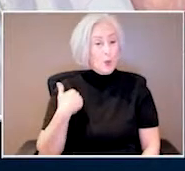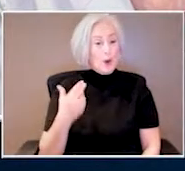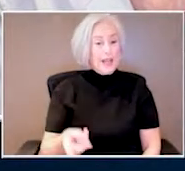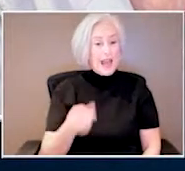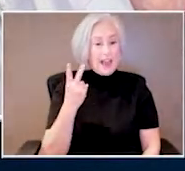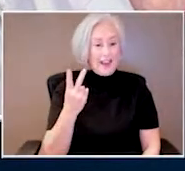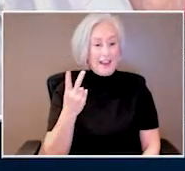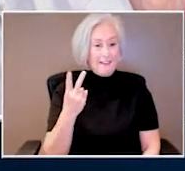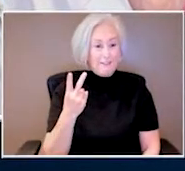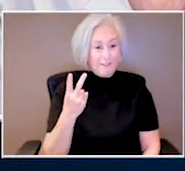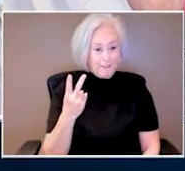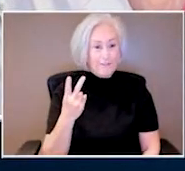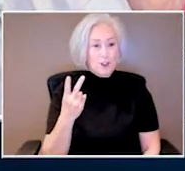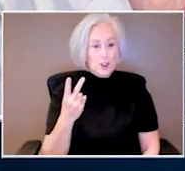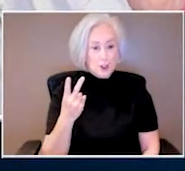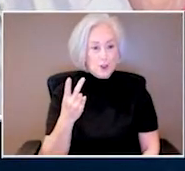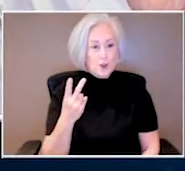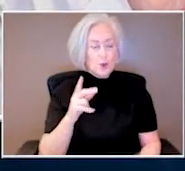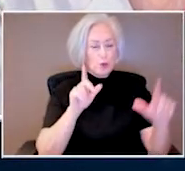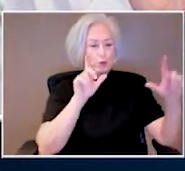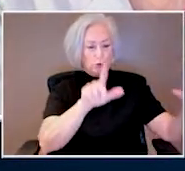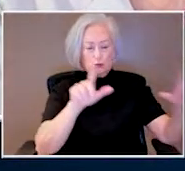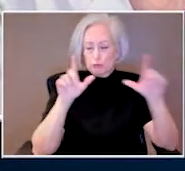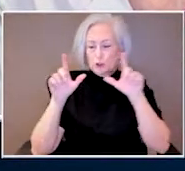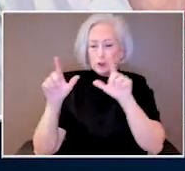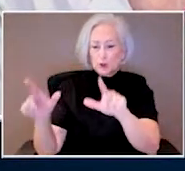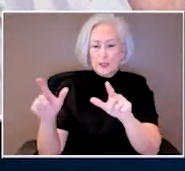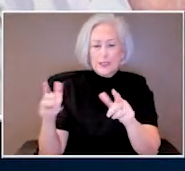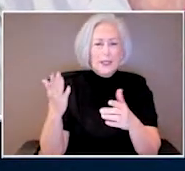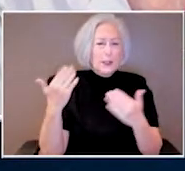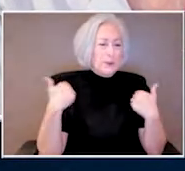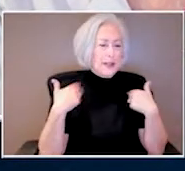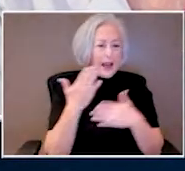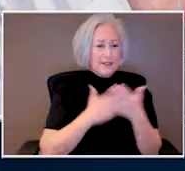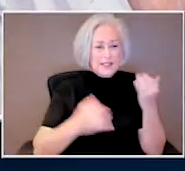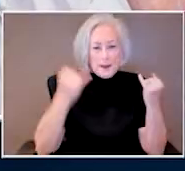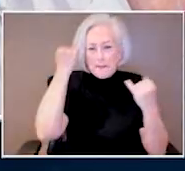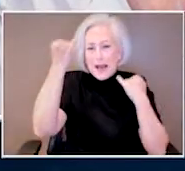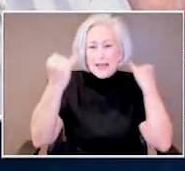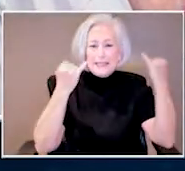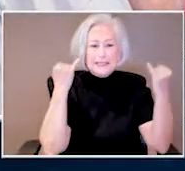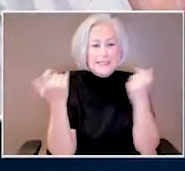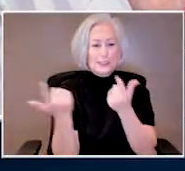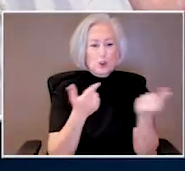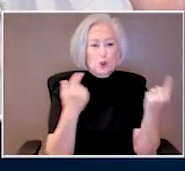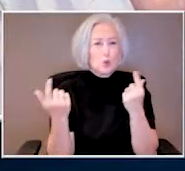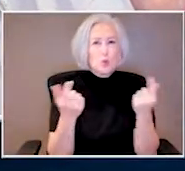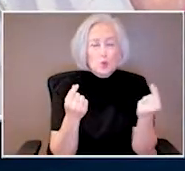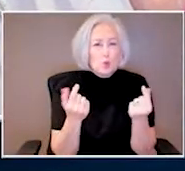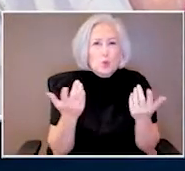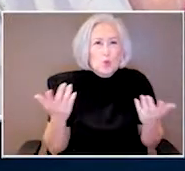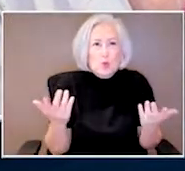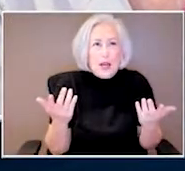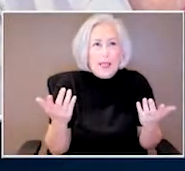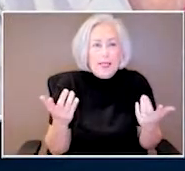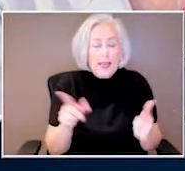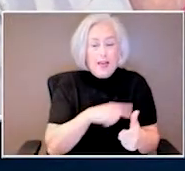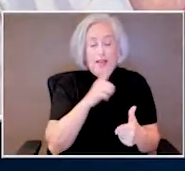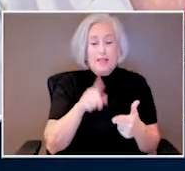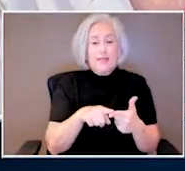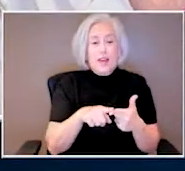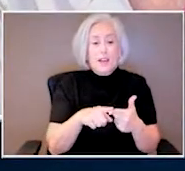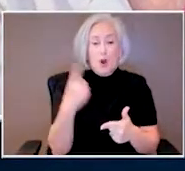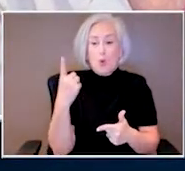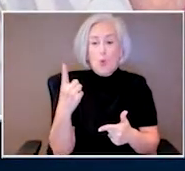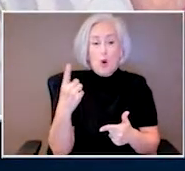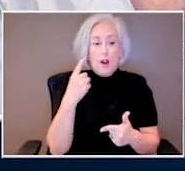and we had some ideas of what we were going to do with them, and it just never kind of came to fruition. So the one in the waiting room